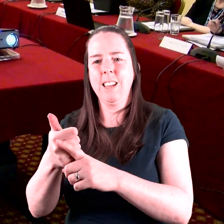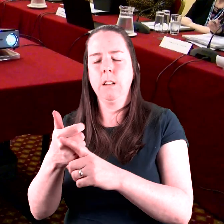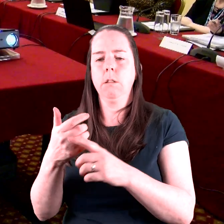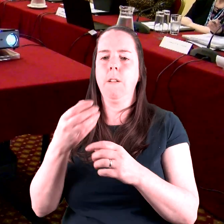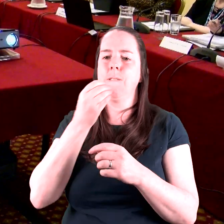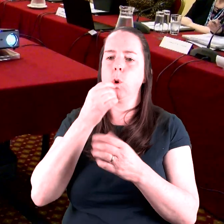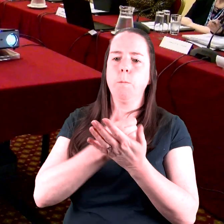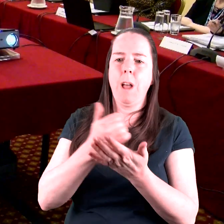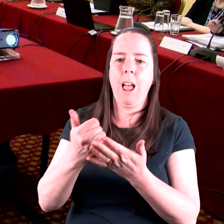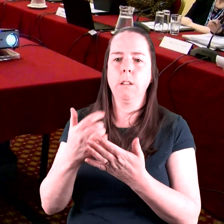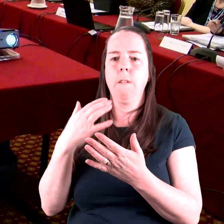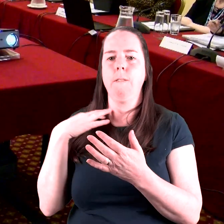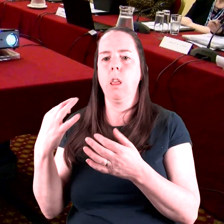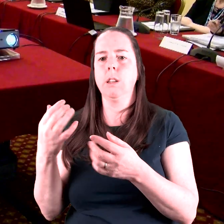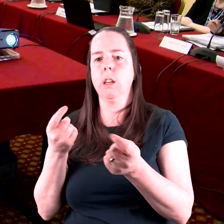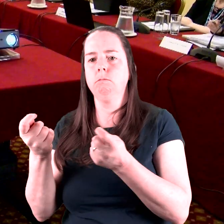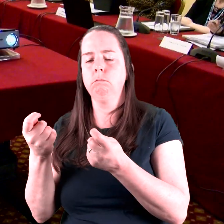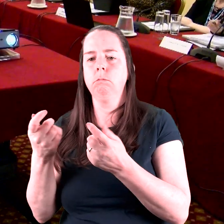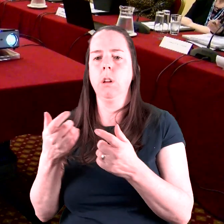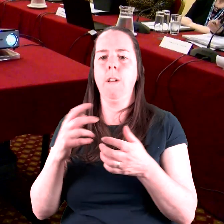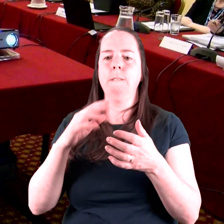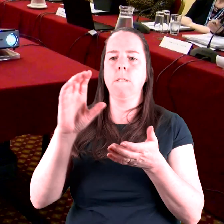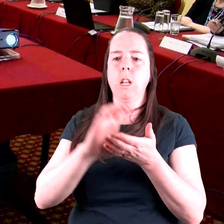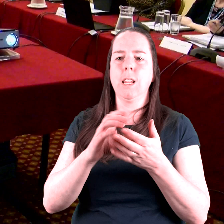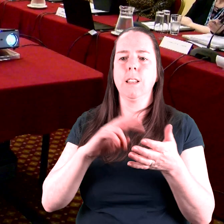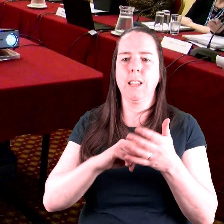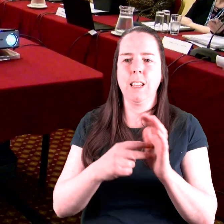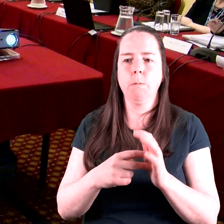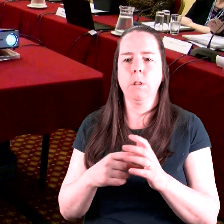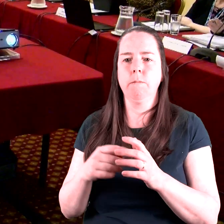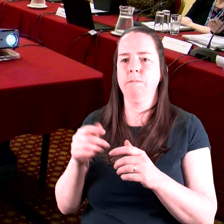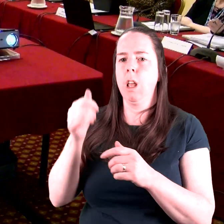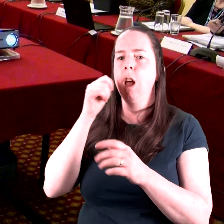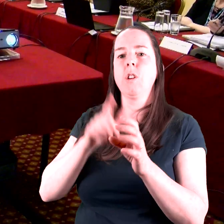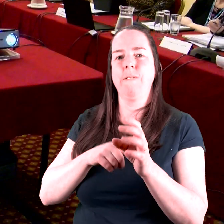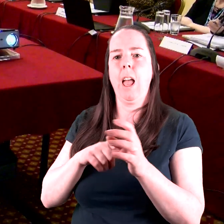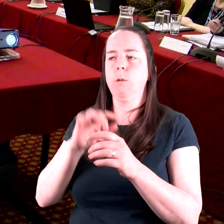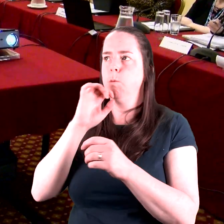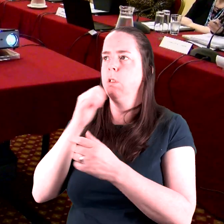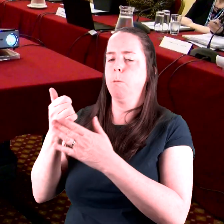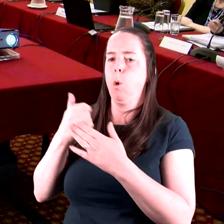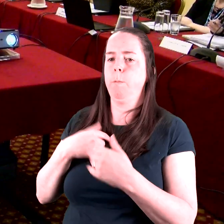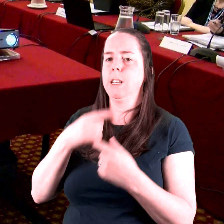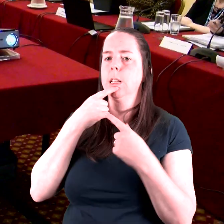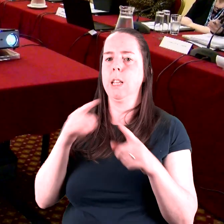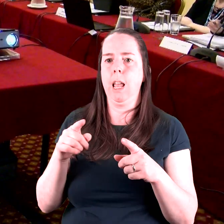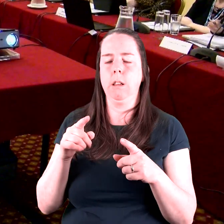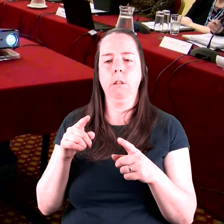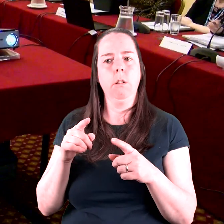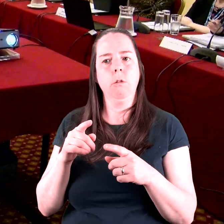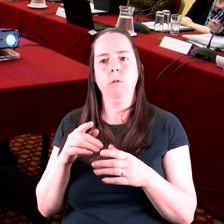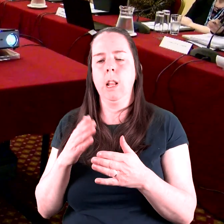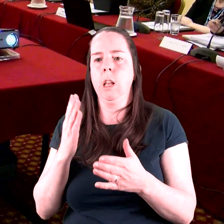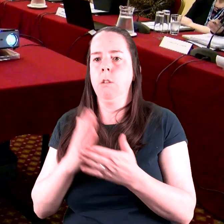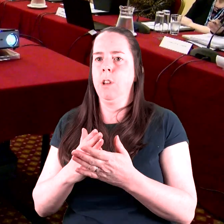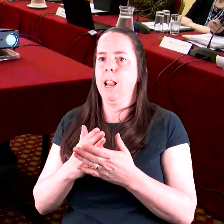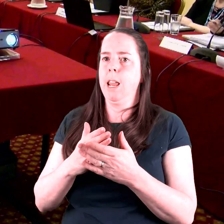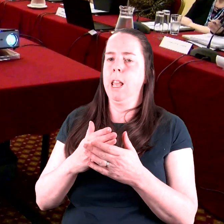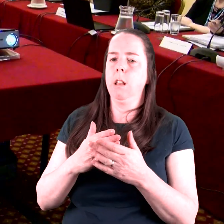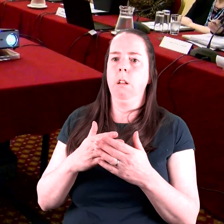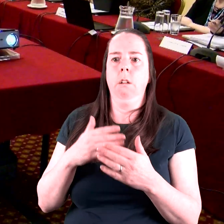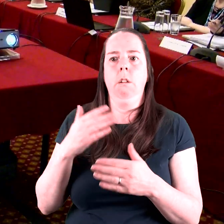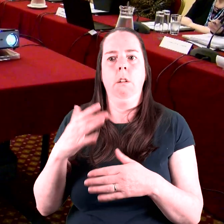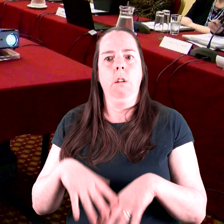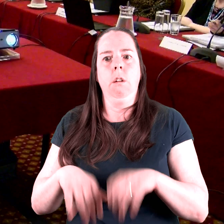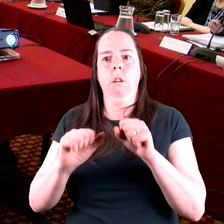banks, the volunteer runs, the befriending schemes, all of which I know Yvette will support me in saying kicked into 3rd or 4th gear